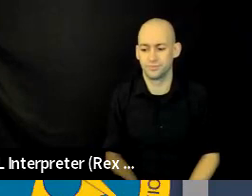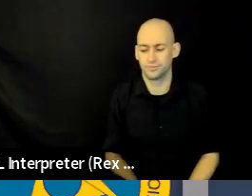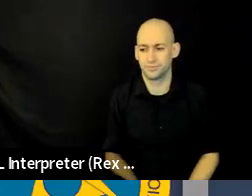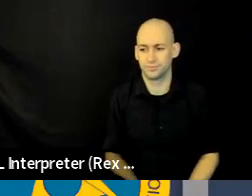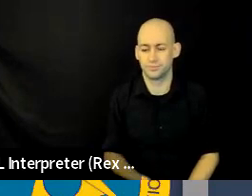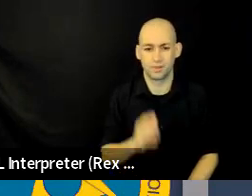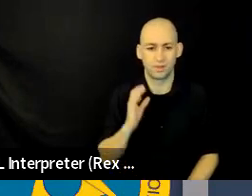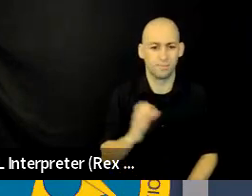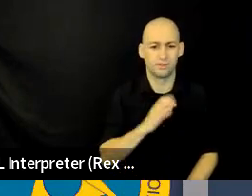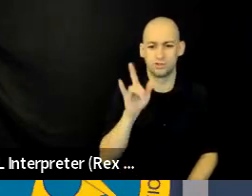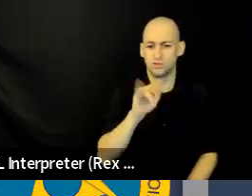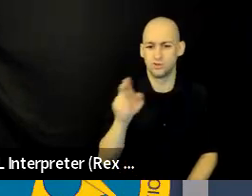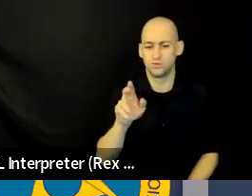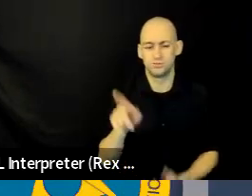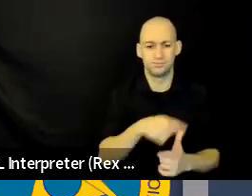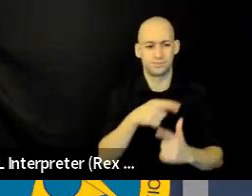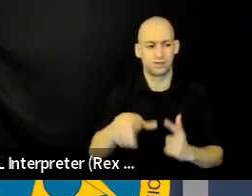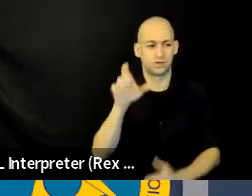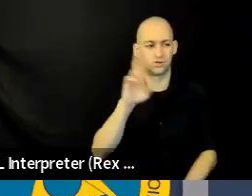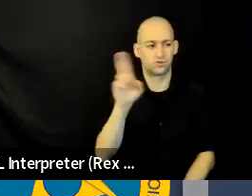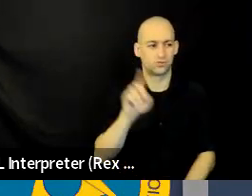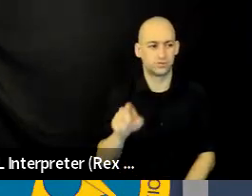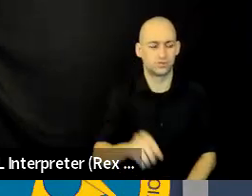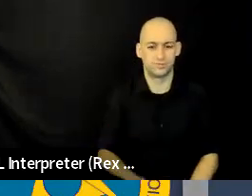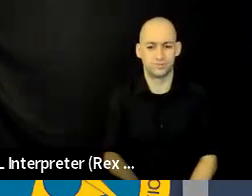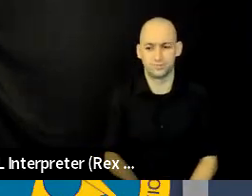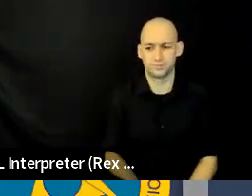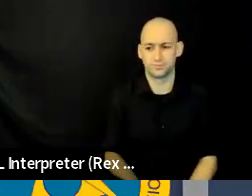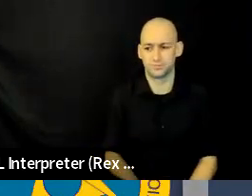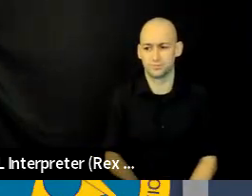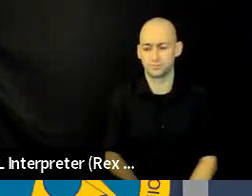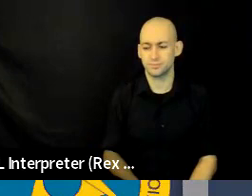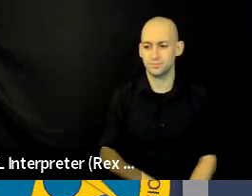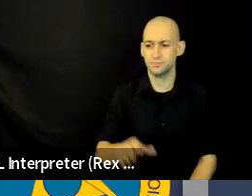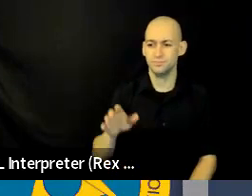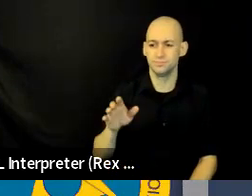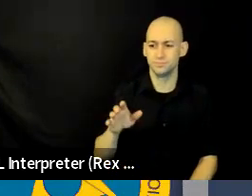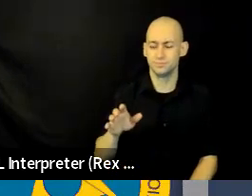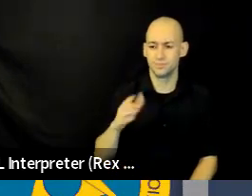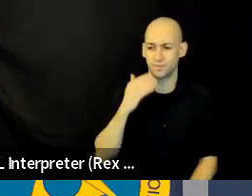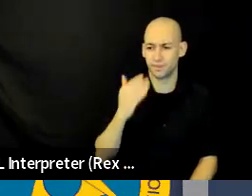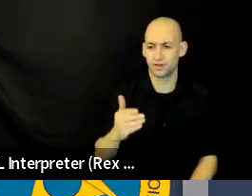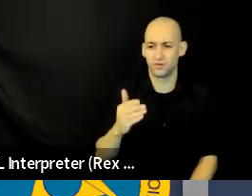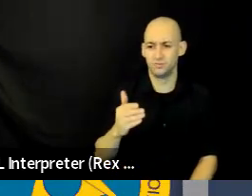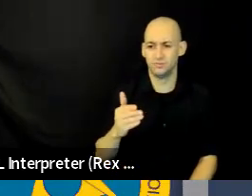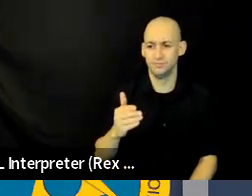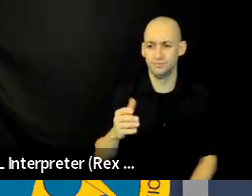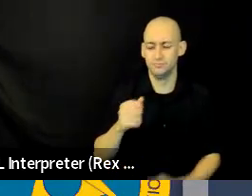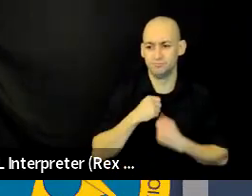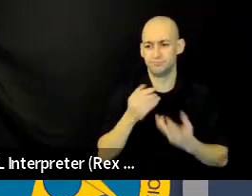Commissioner Liu and then Commissioner Cruz. Okay, I couldn't see if anyone. Yes. Anyway, thank you.